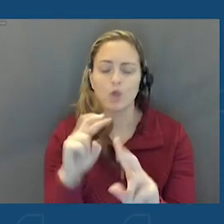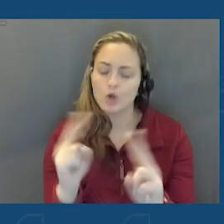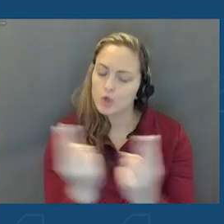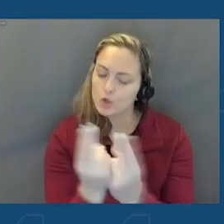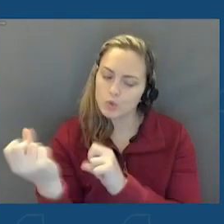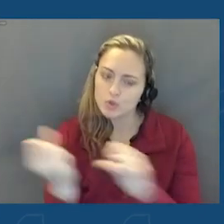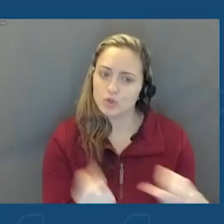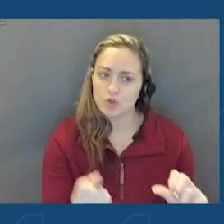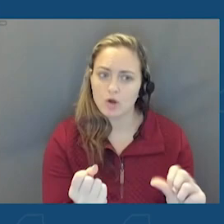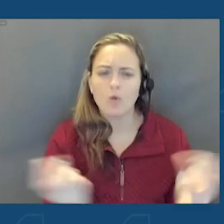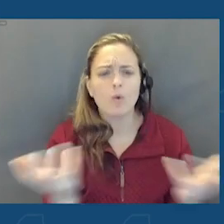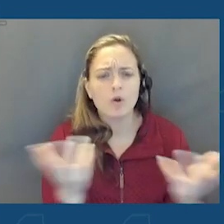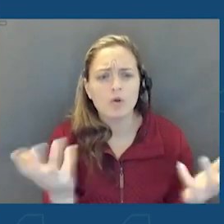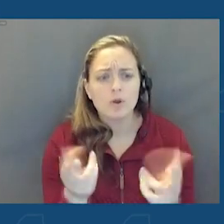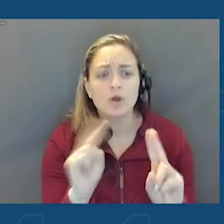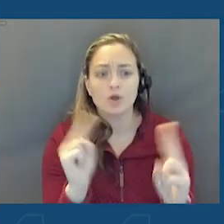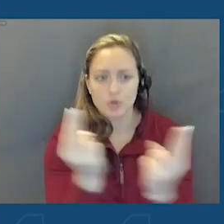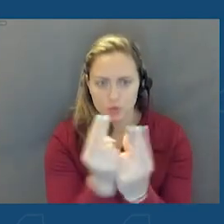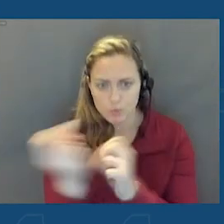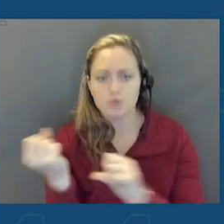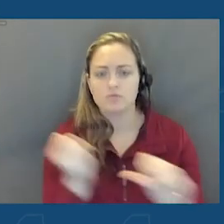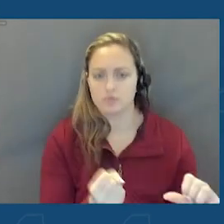we? Union strong.